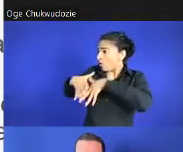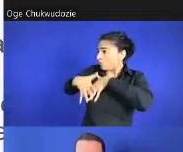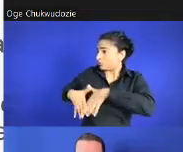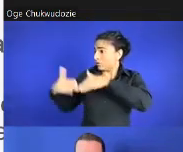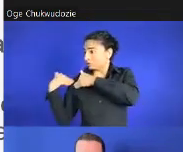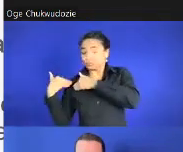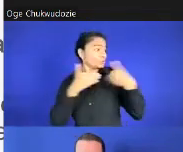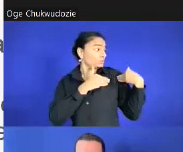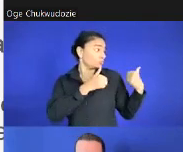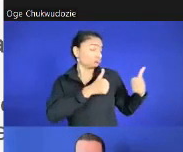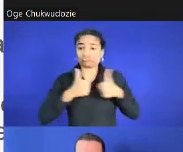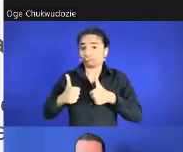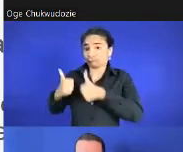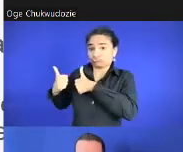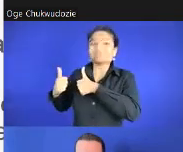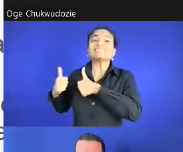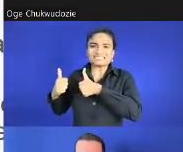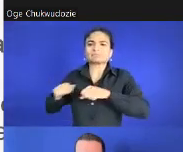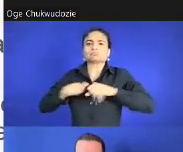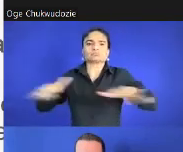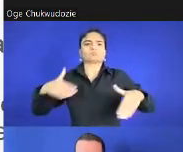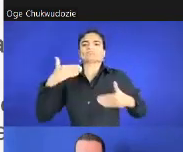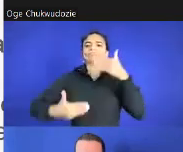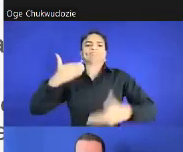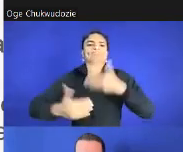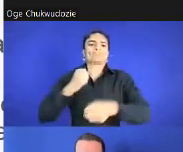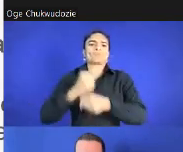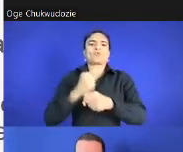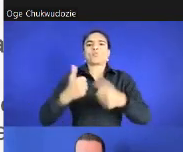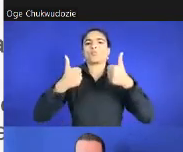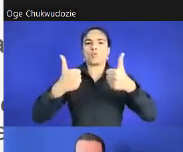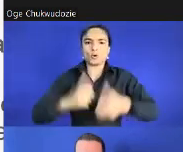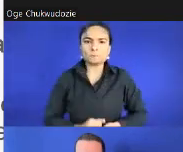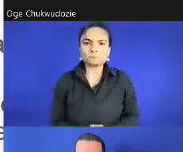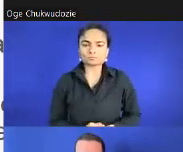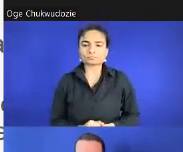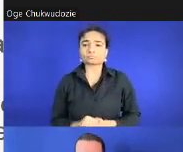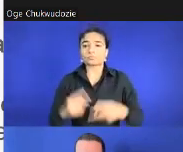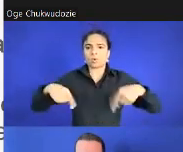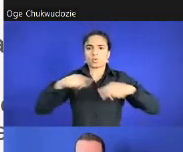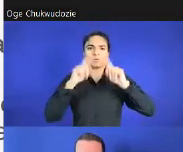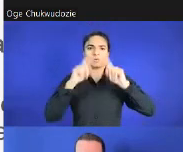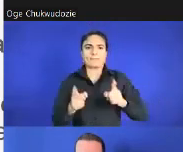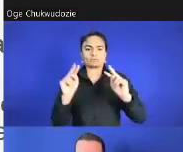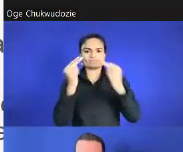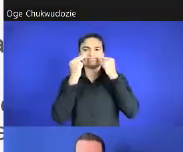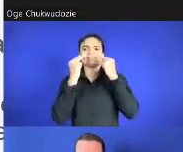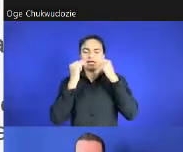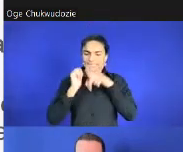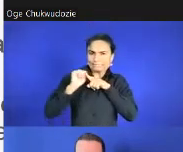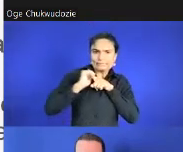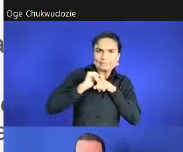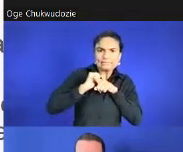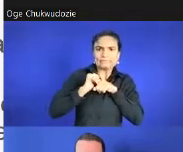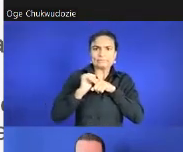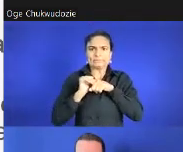complaints so that they ensure that feedback and complaints they receive are managed properly and in a confidential